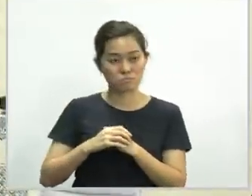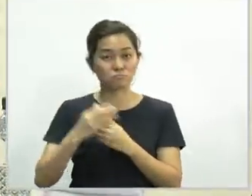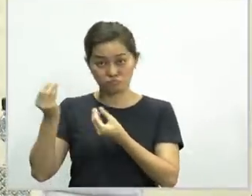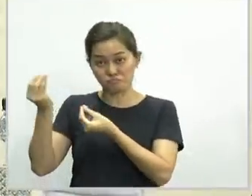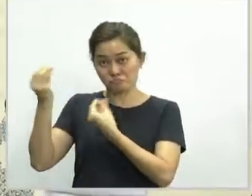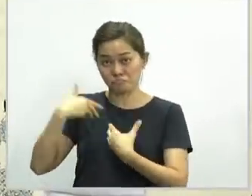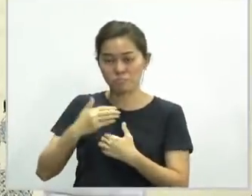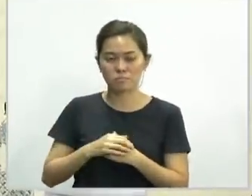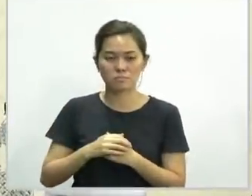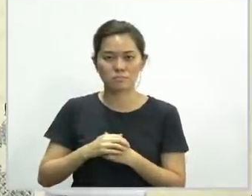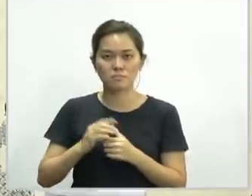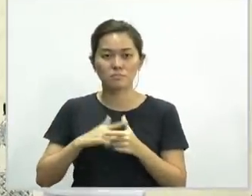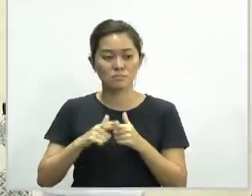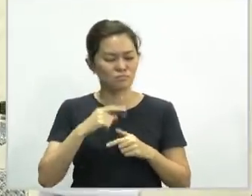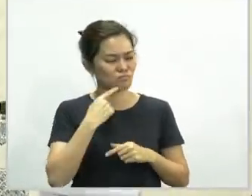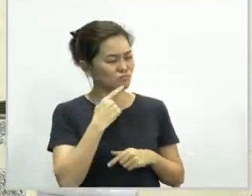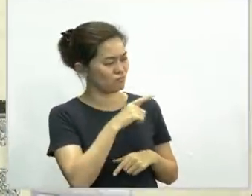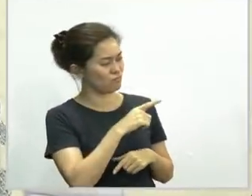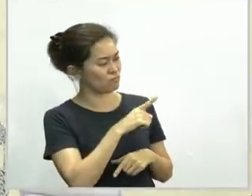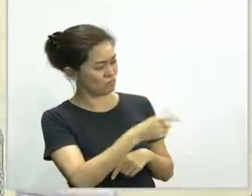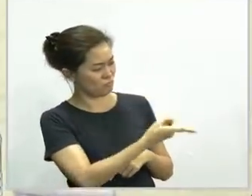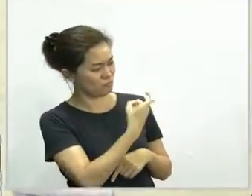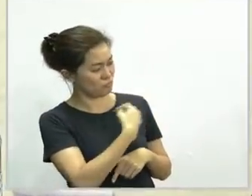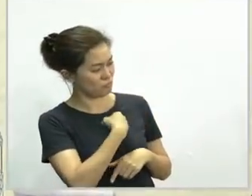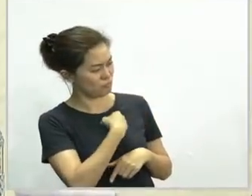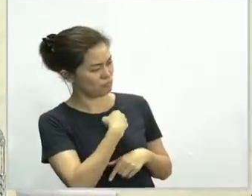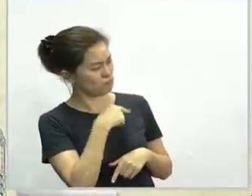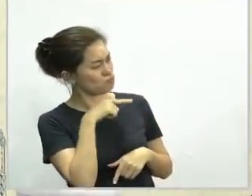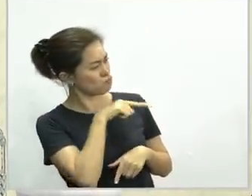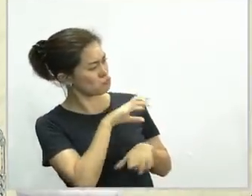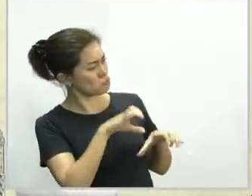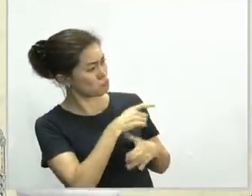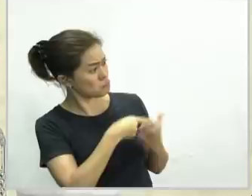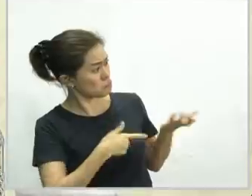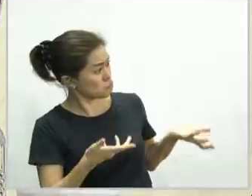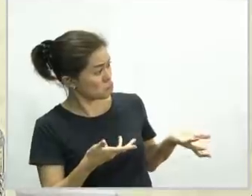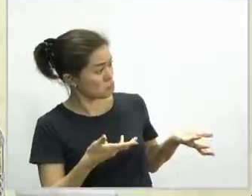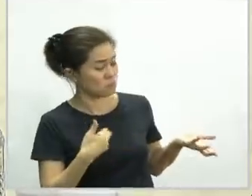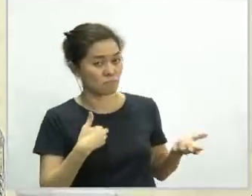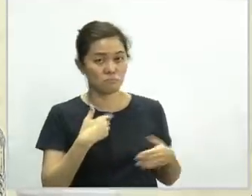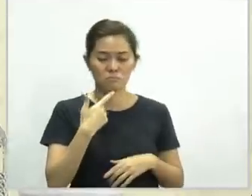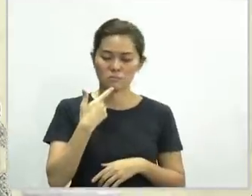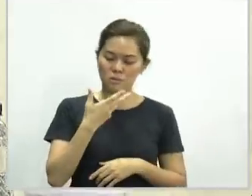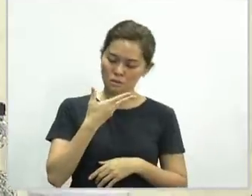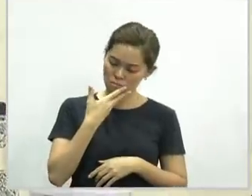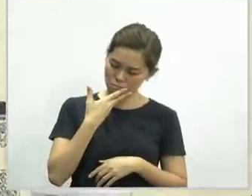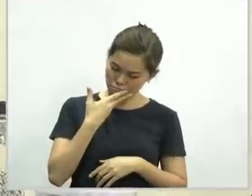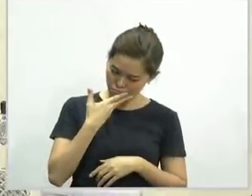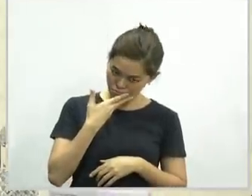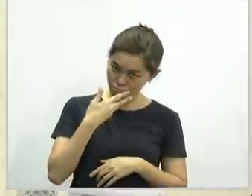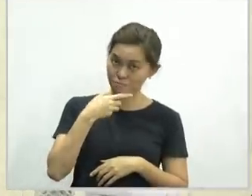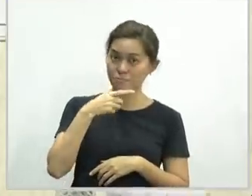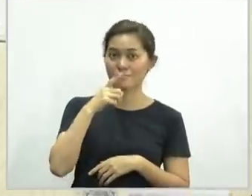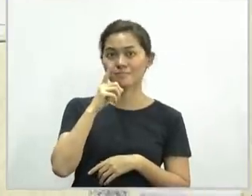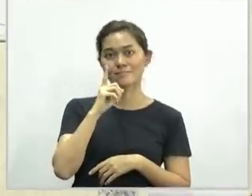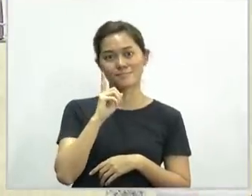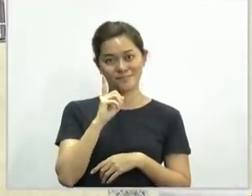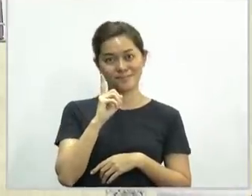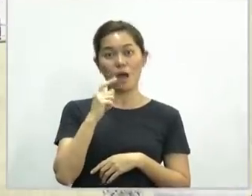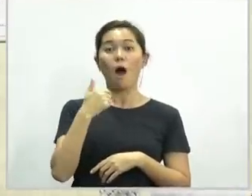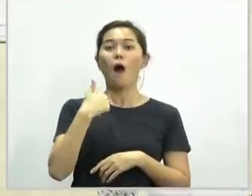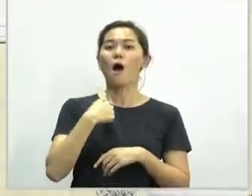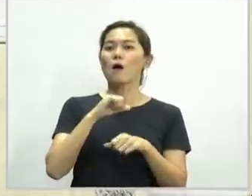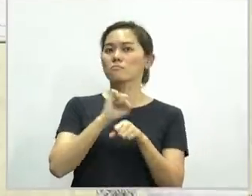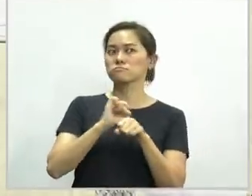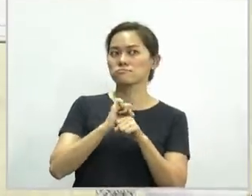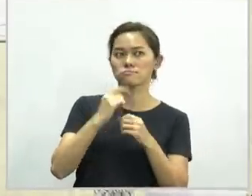me. And then she said, "What do you do?" And I said, "Well, I work